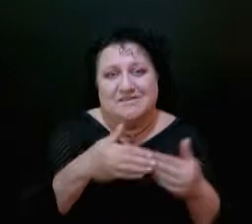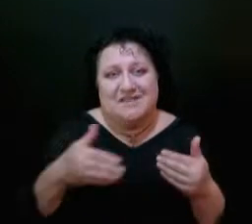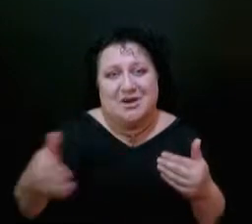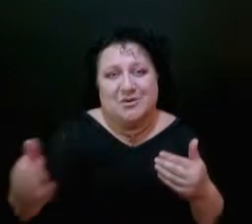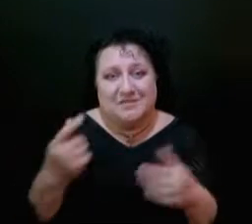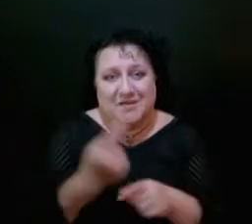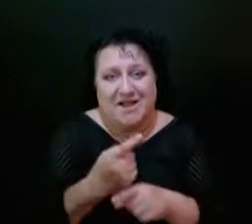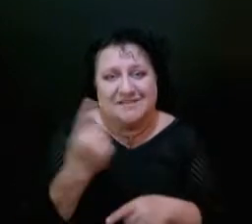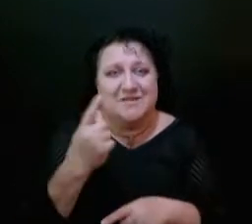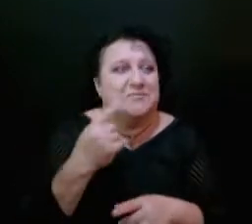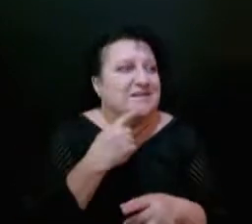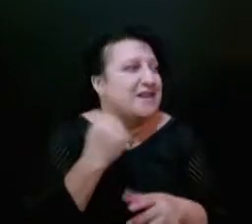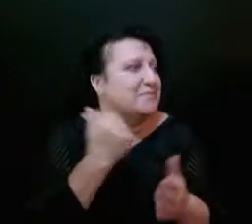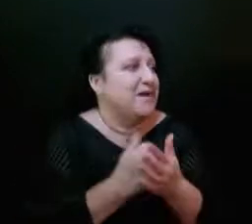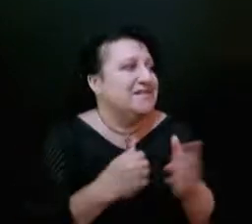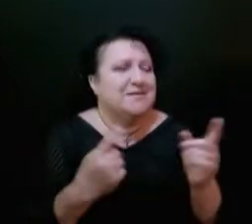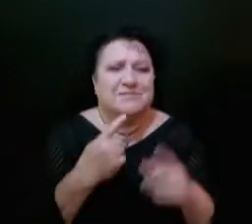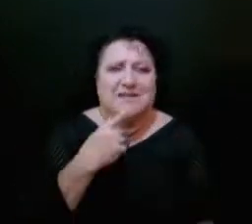Somebody said, come on.